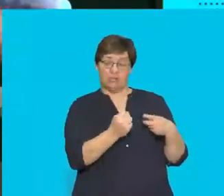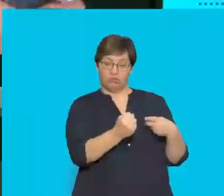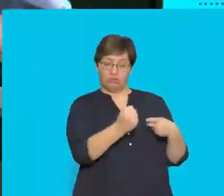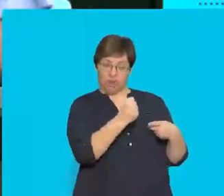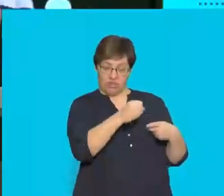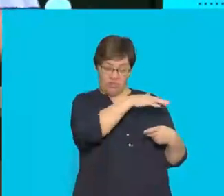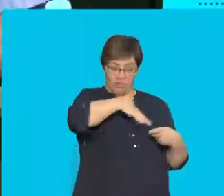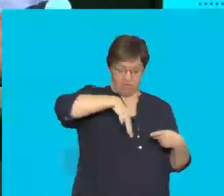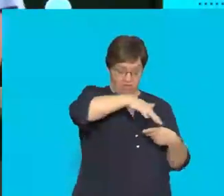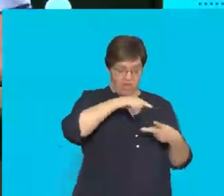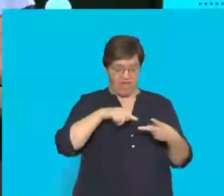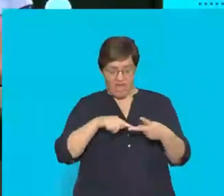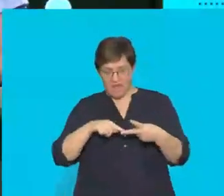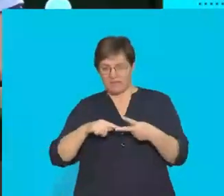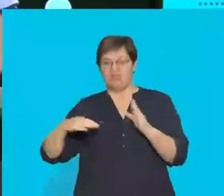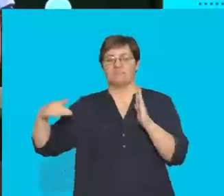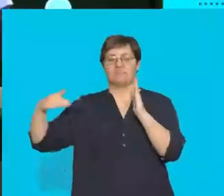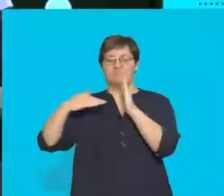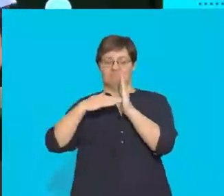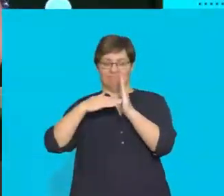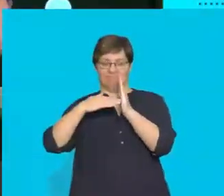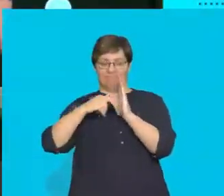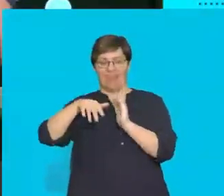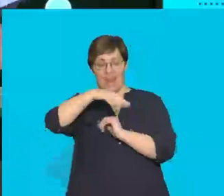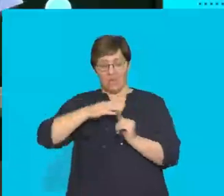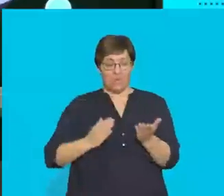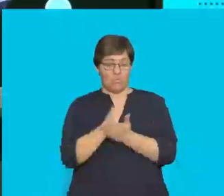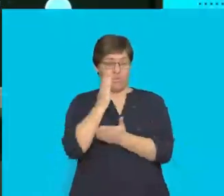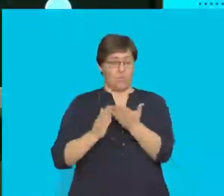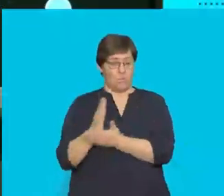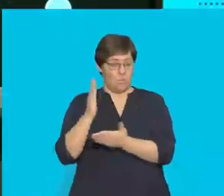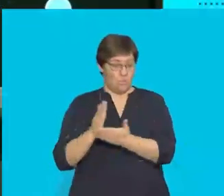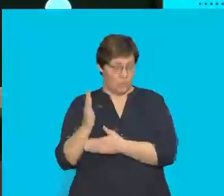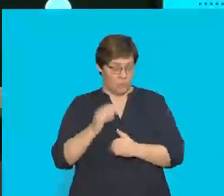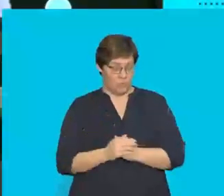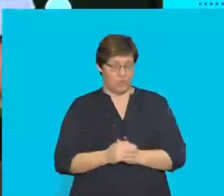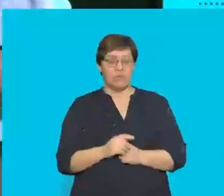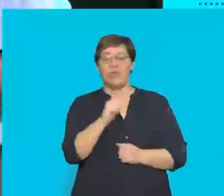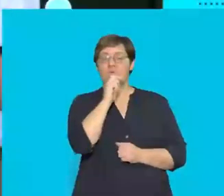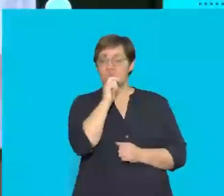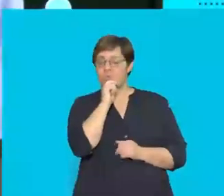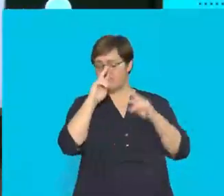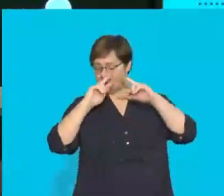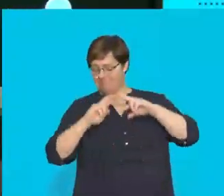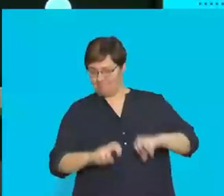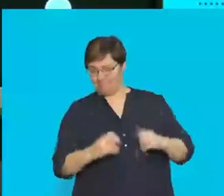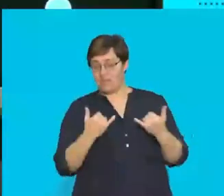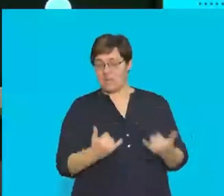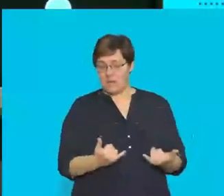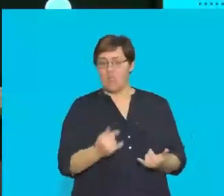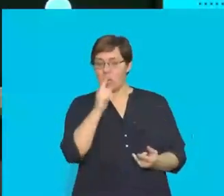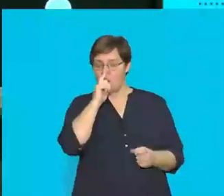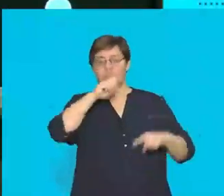the area through which these field lines pass. And we're going to use this quite extensively as we look at different aspects